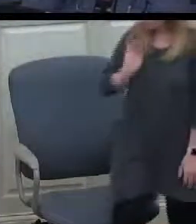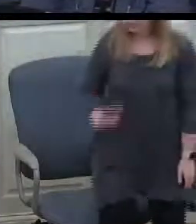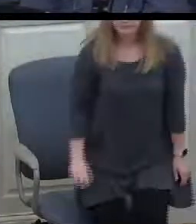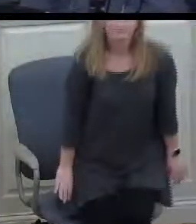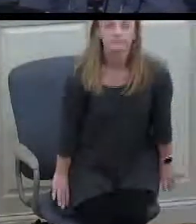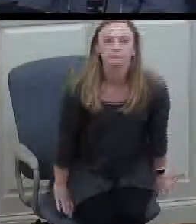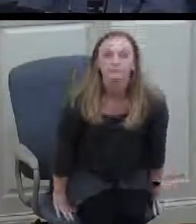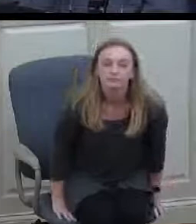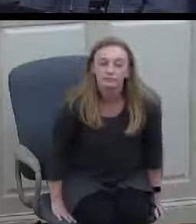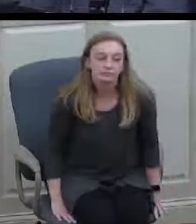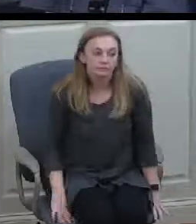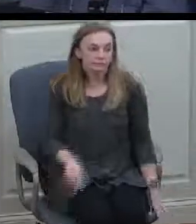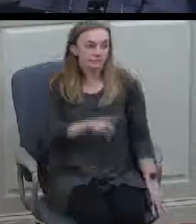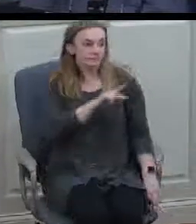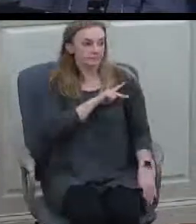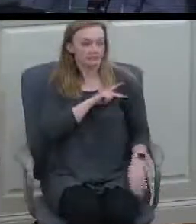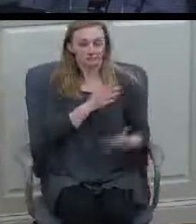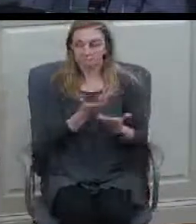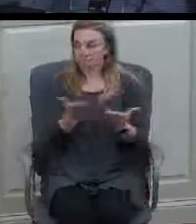Questions?